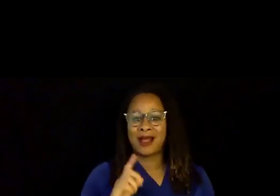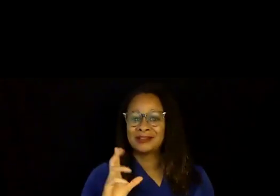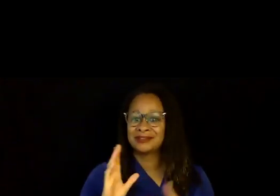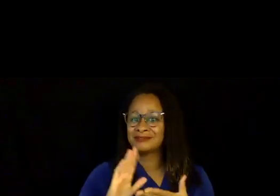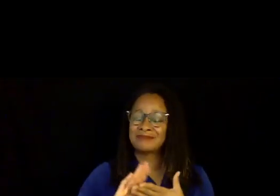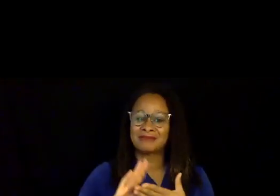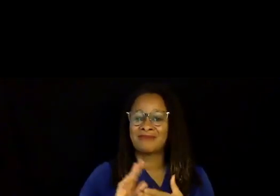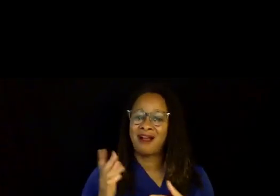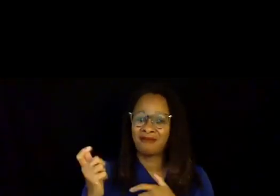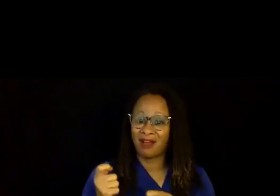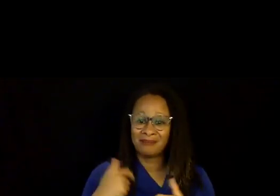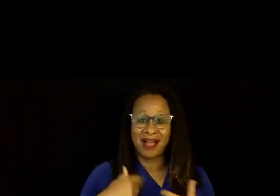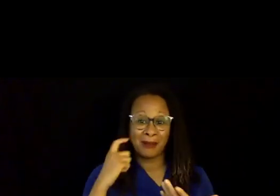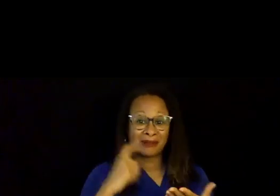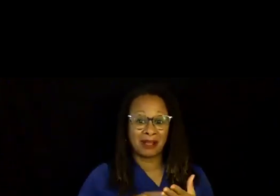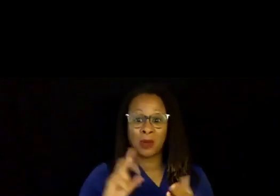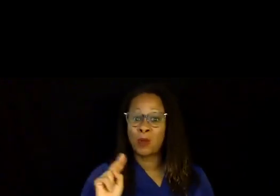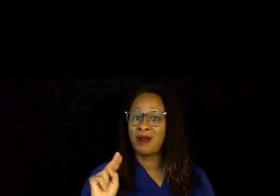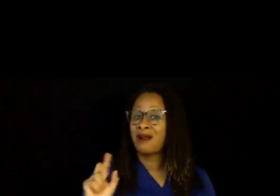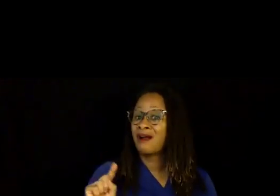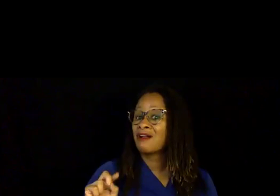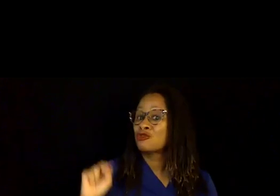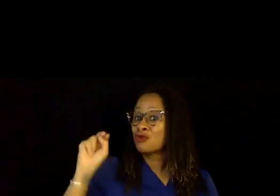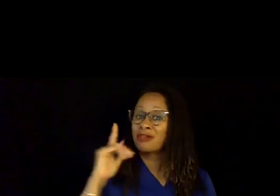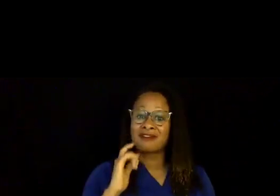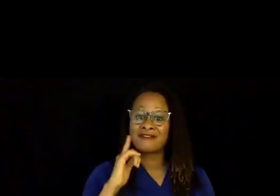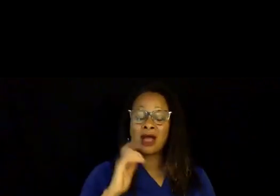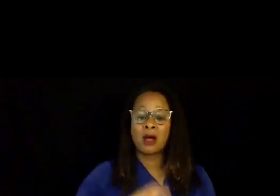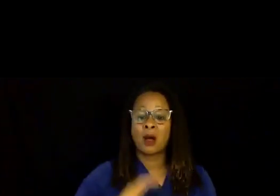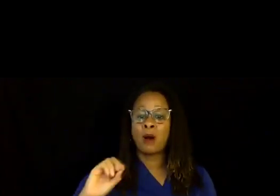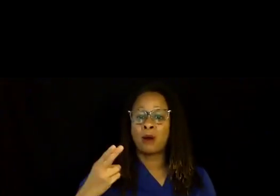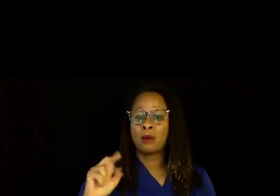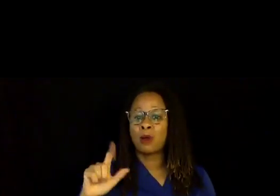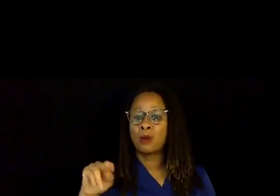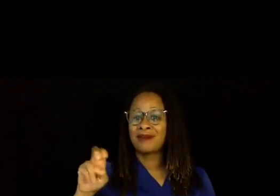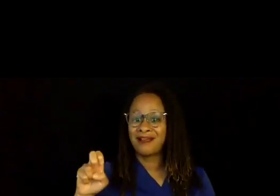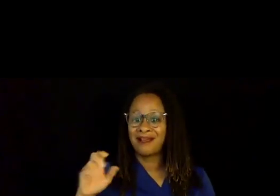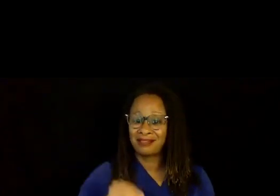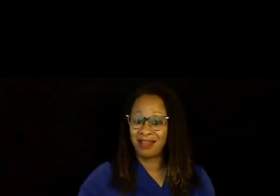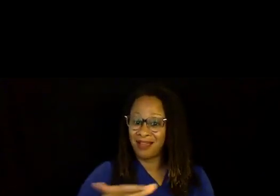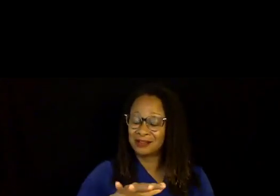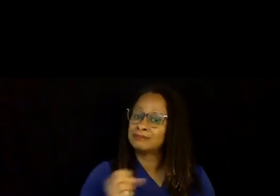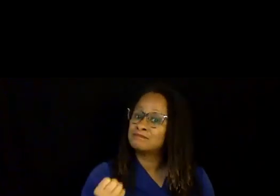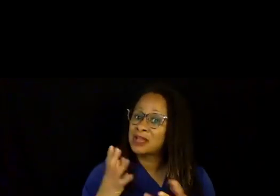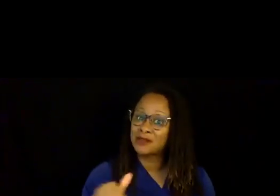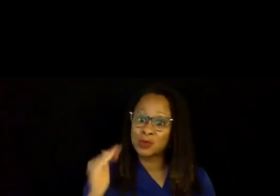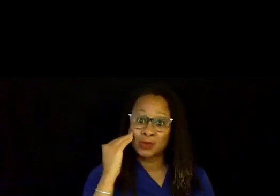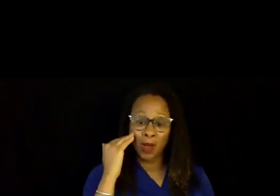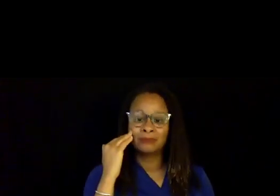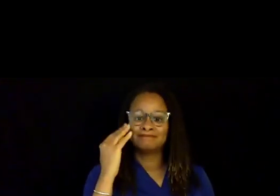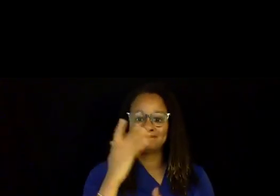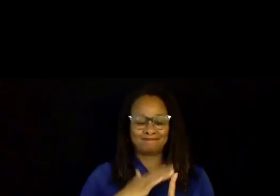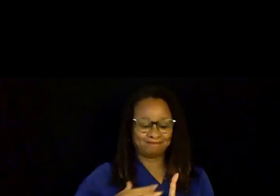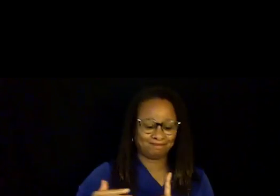like to acknowledge that I am in Northern California on Ohlone land. And as many of you might know, we are encircled